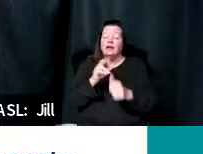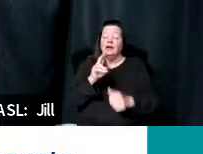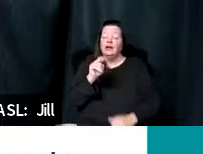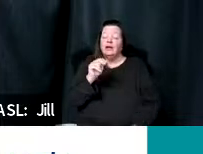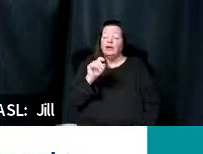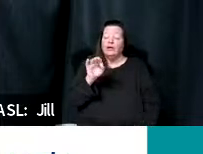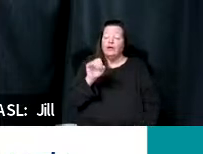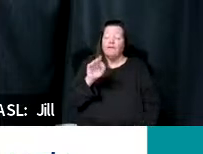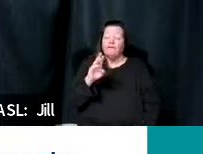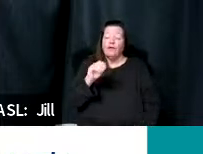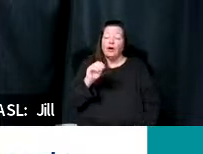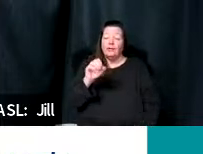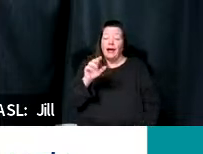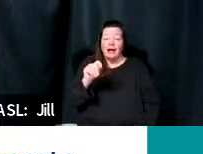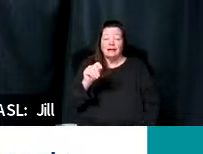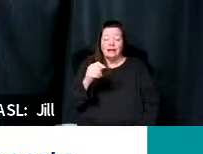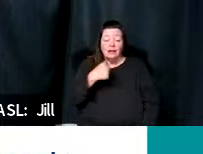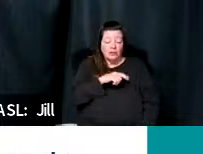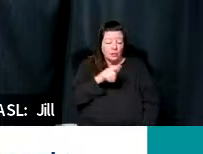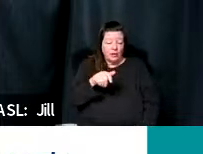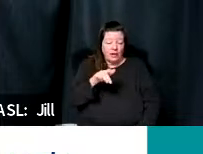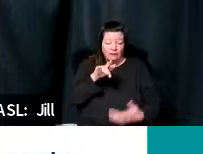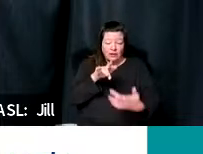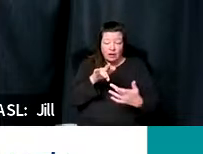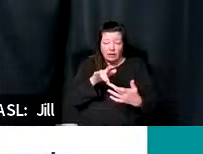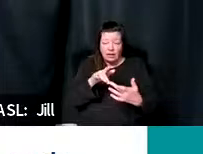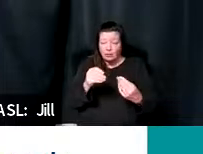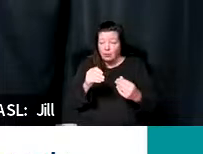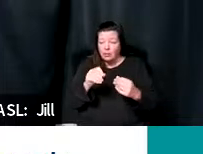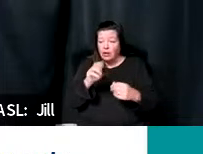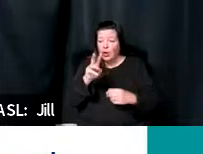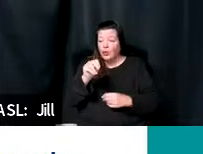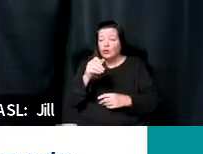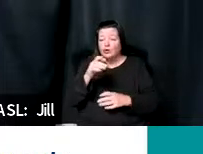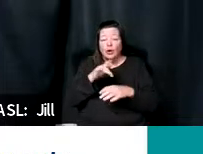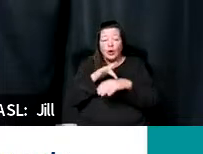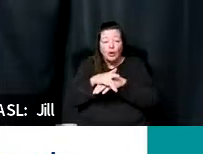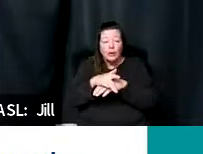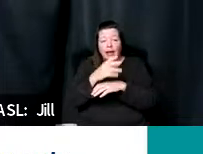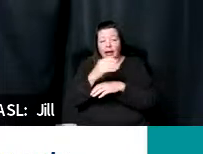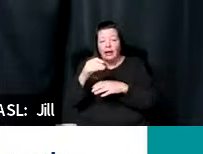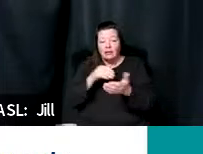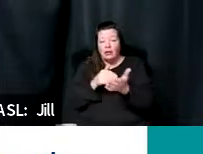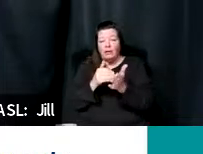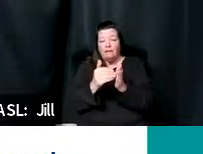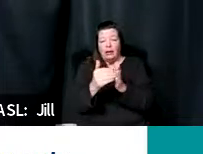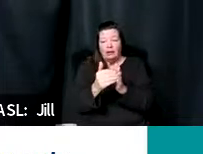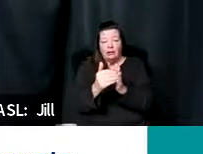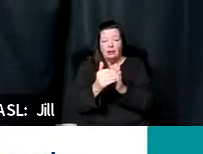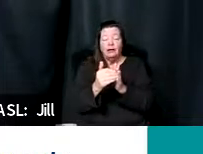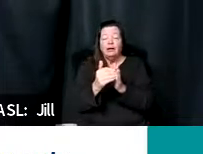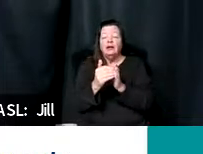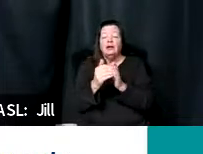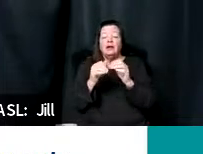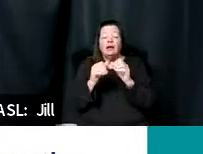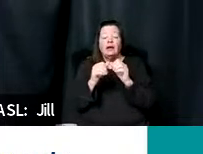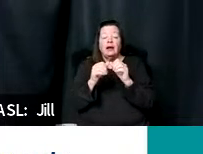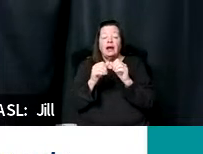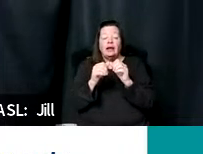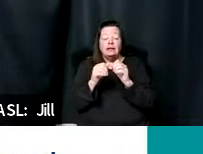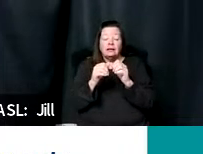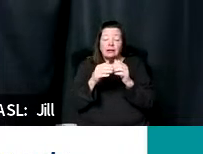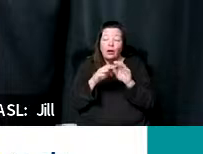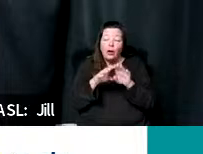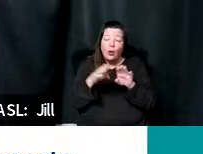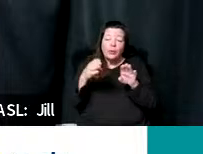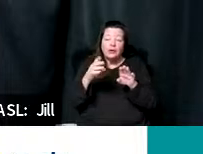that we contact property owners early and often, and continue to provide an open door, especially for